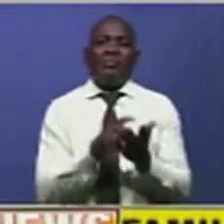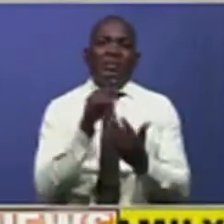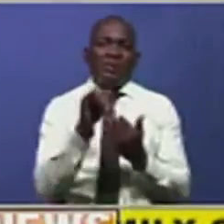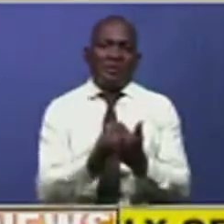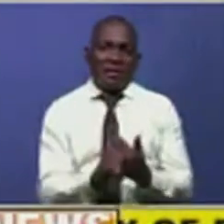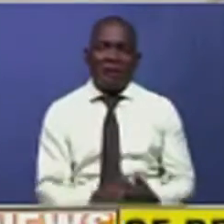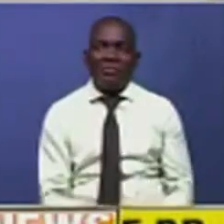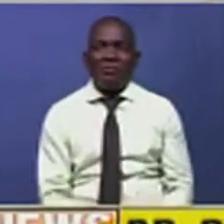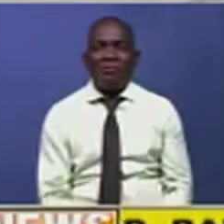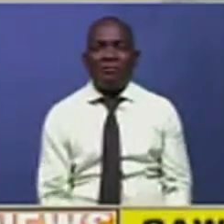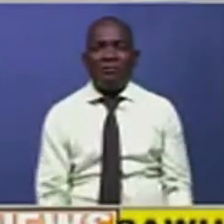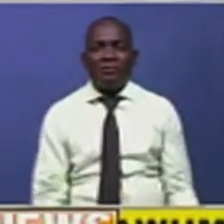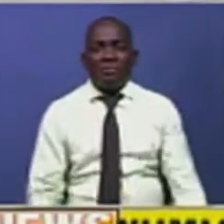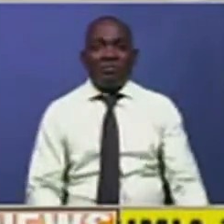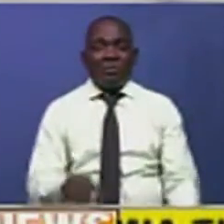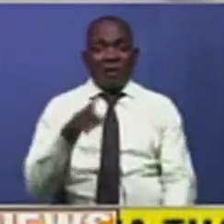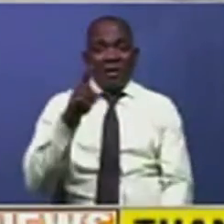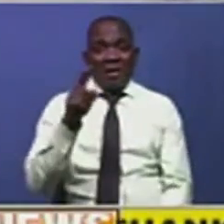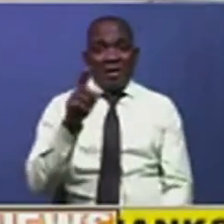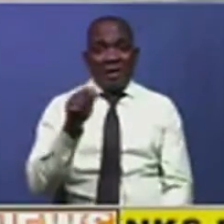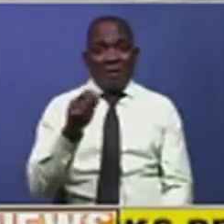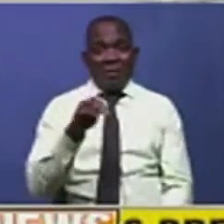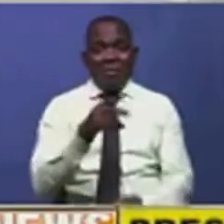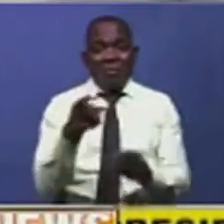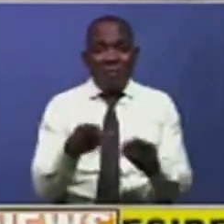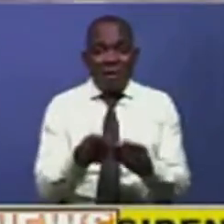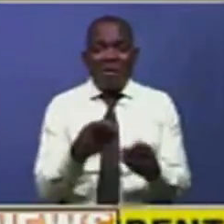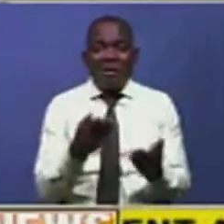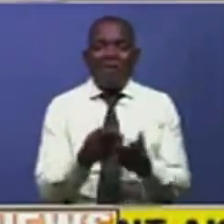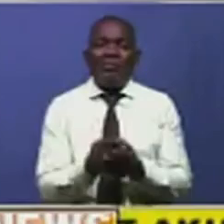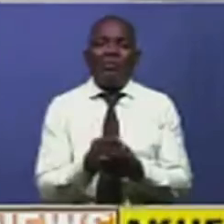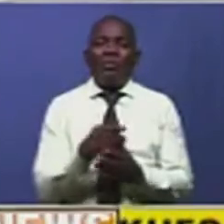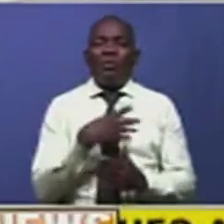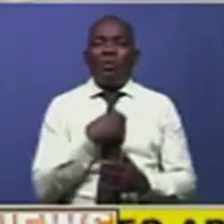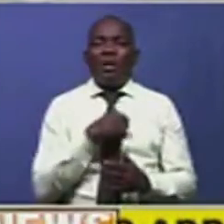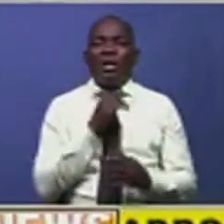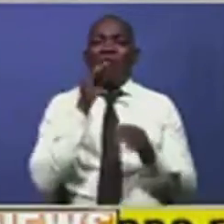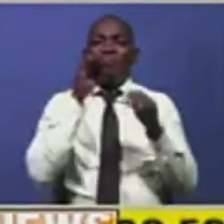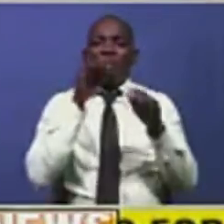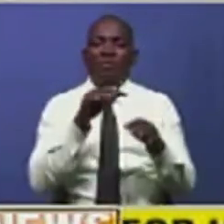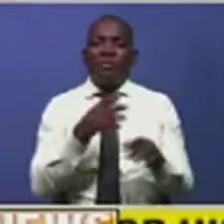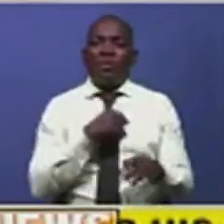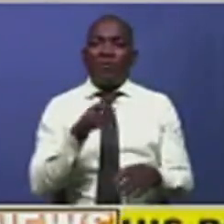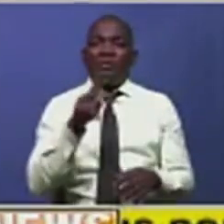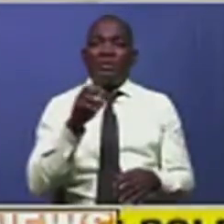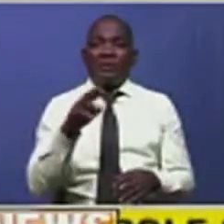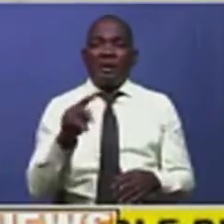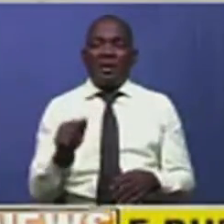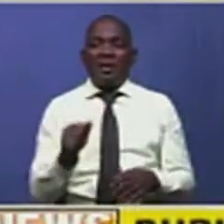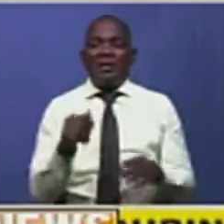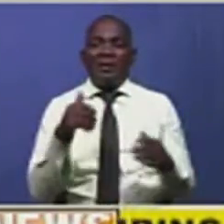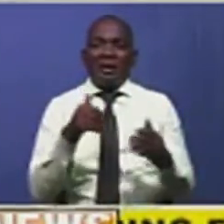on completion. The Pwalugu Dam site is located on the White Volta, approximately 30